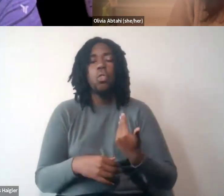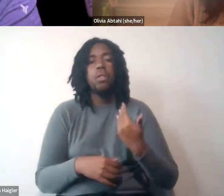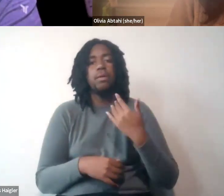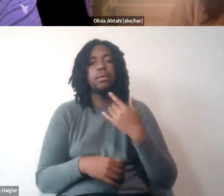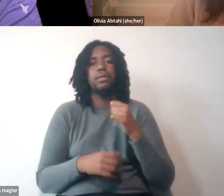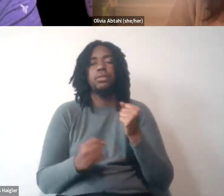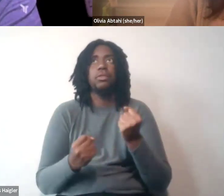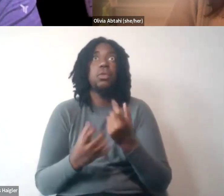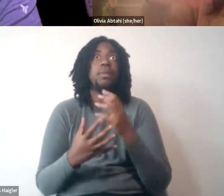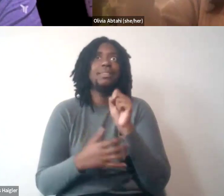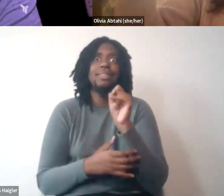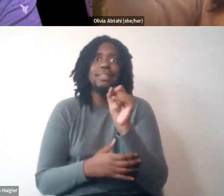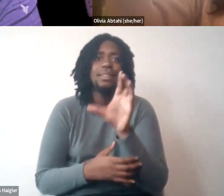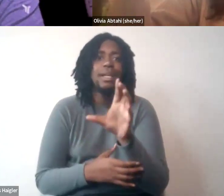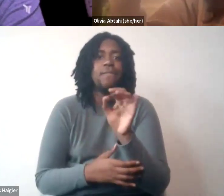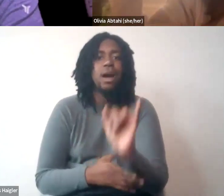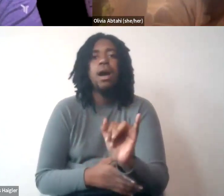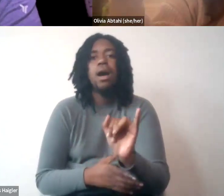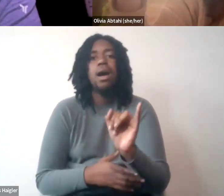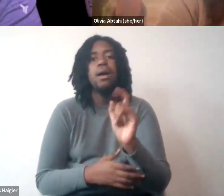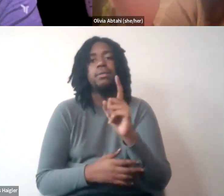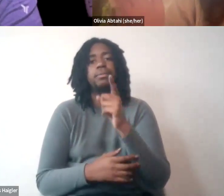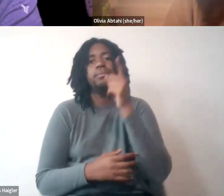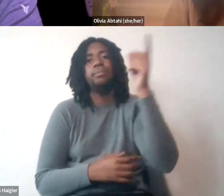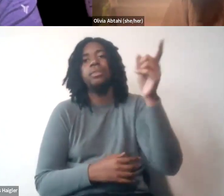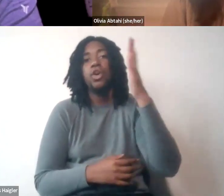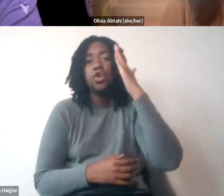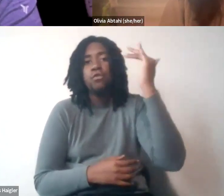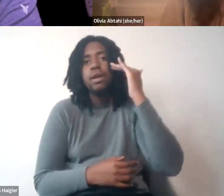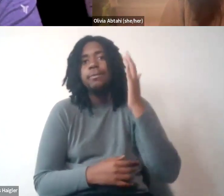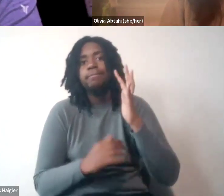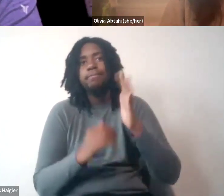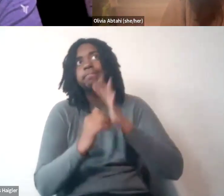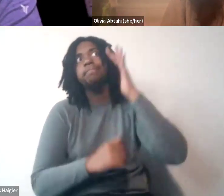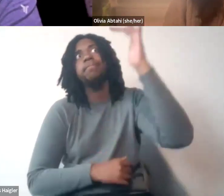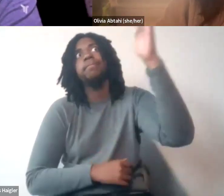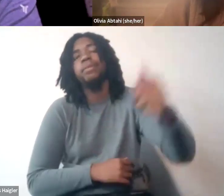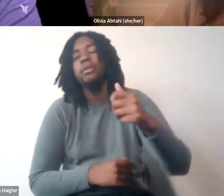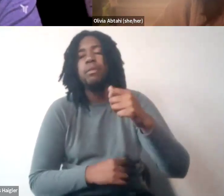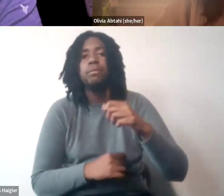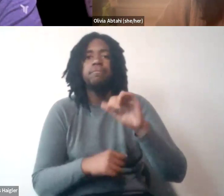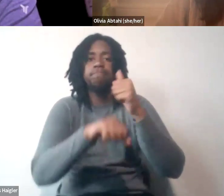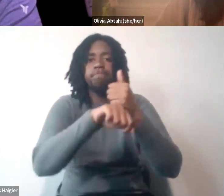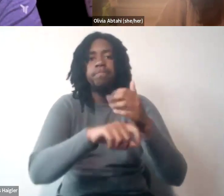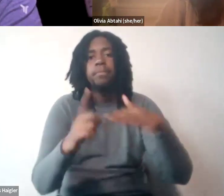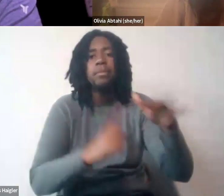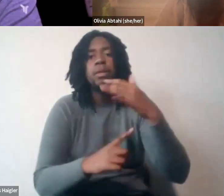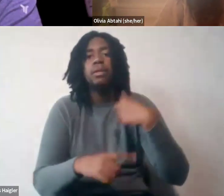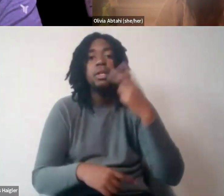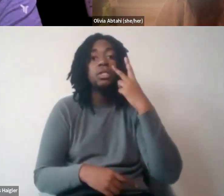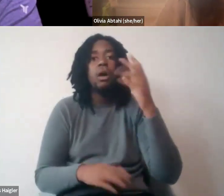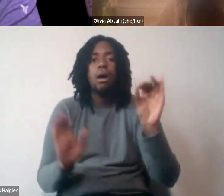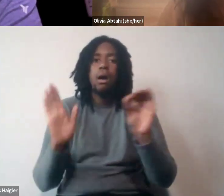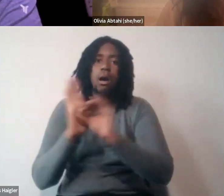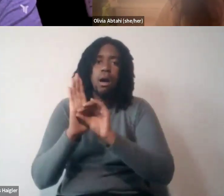much sci-fi in a Seoul, Korea set, hundreds of years in the future. And I saw that little medallion on the cover of